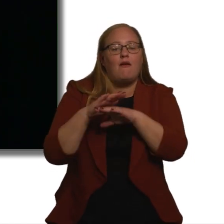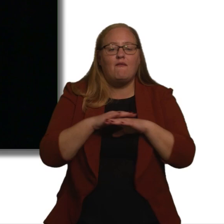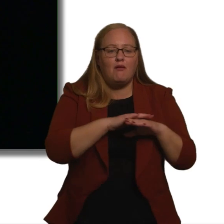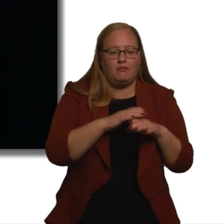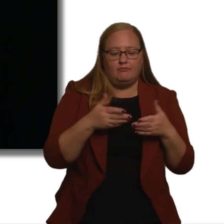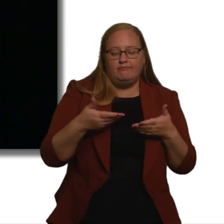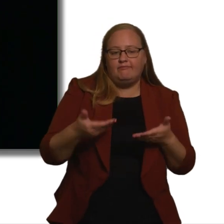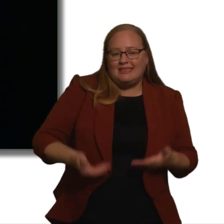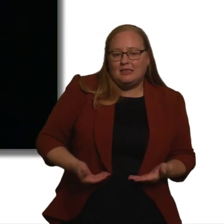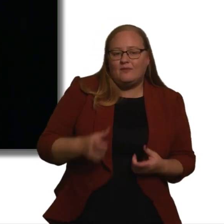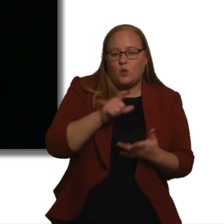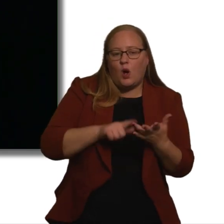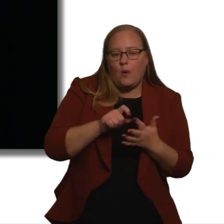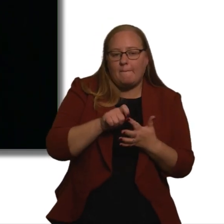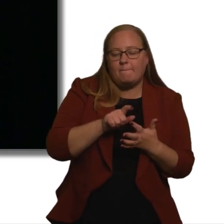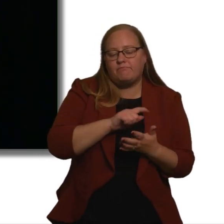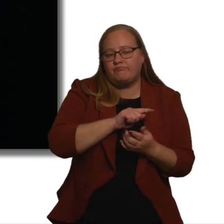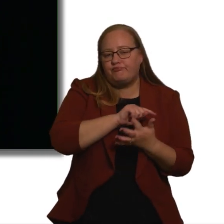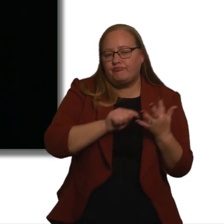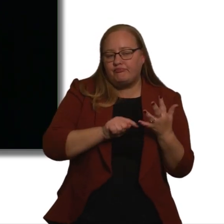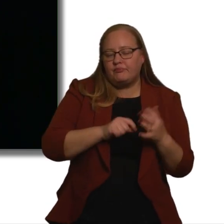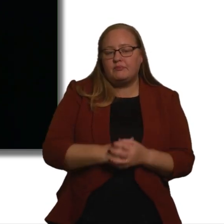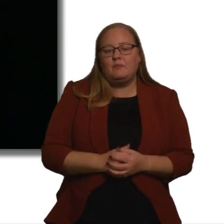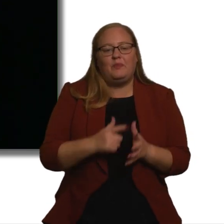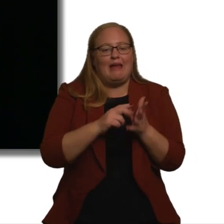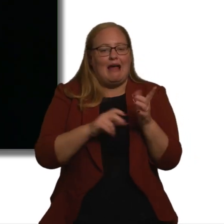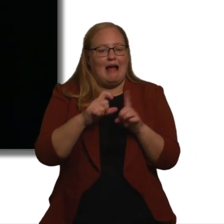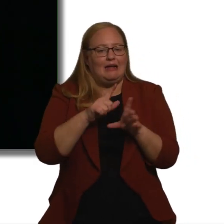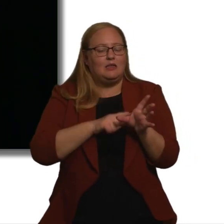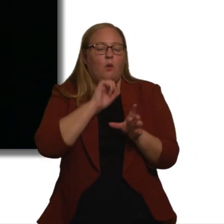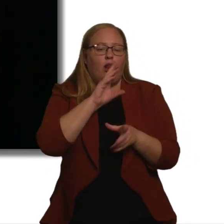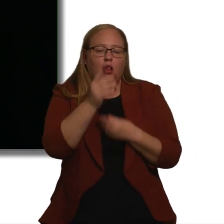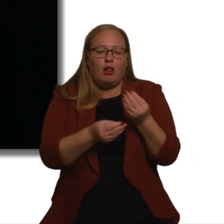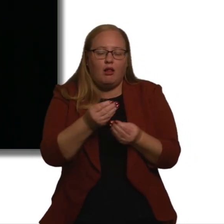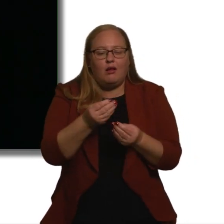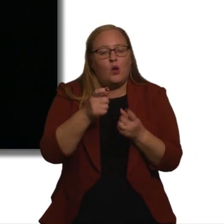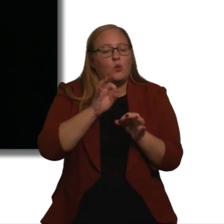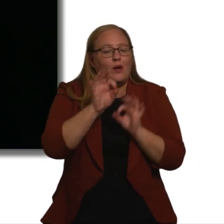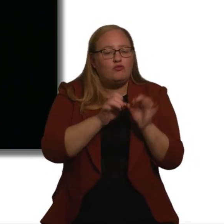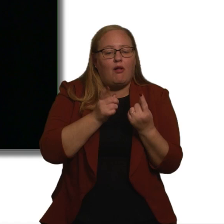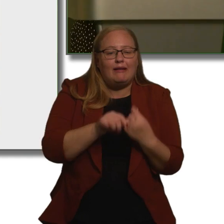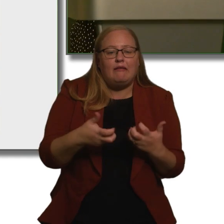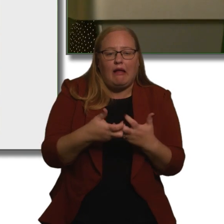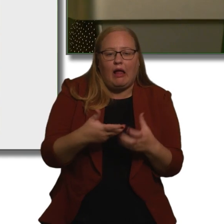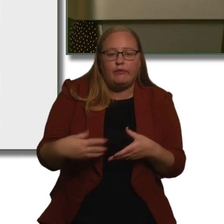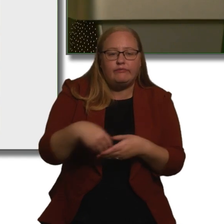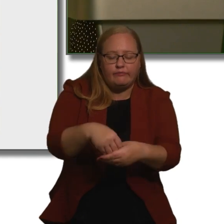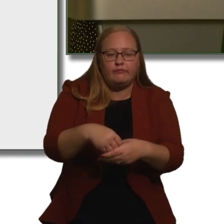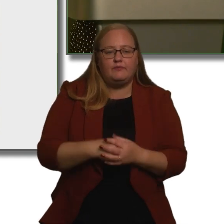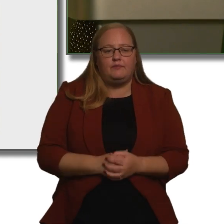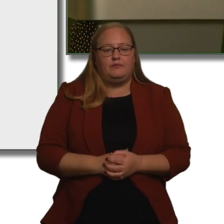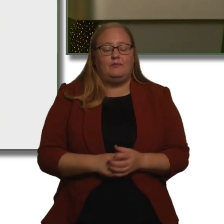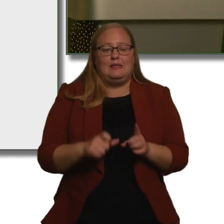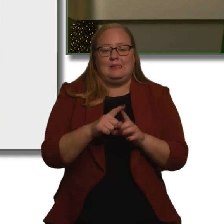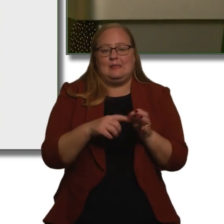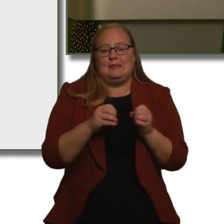business. Andy will shortly talk us through the Q&A arrangements, and then we'll hear from Debbie with an overview of